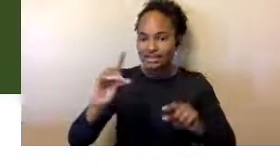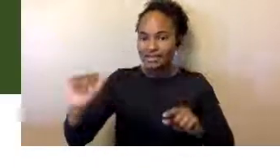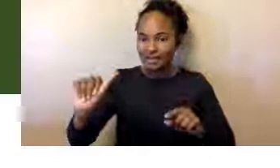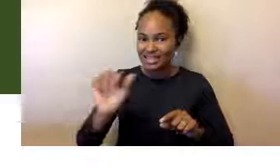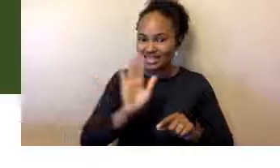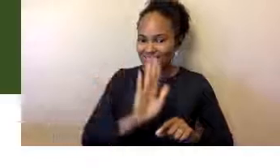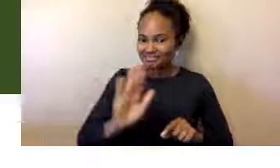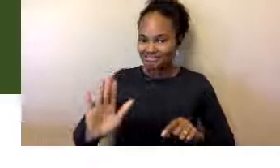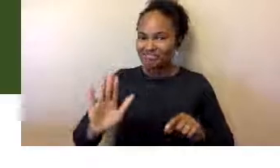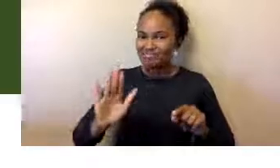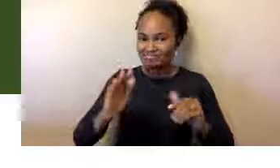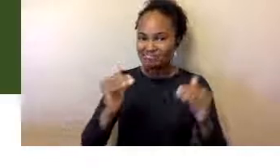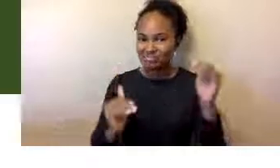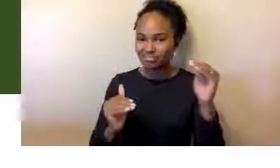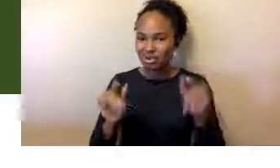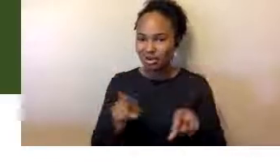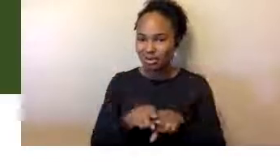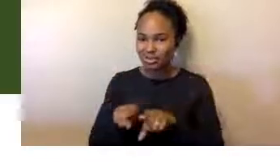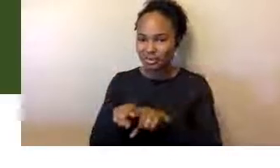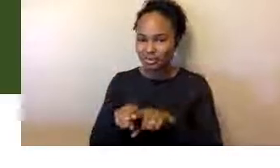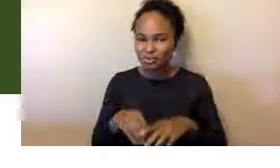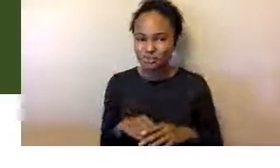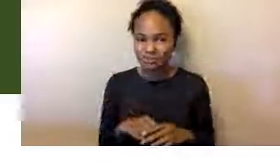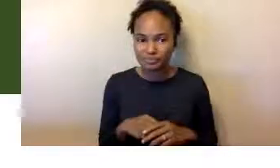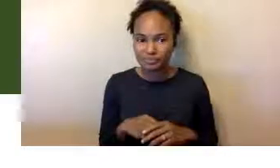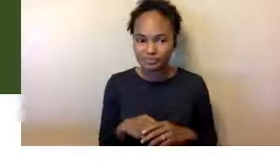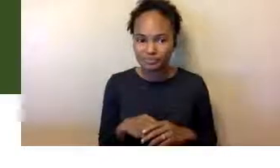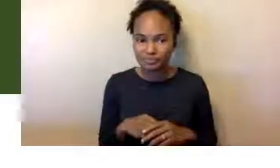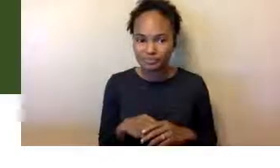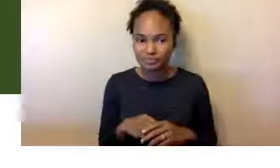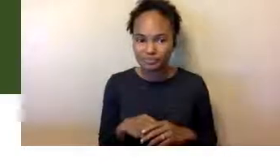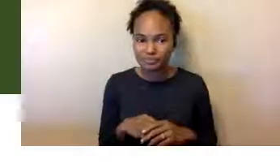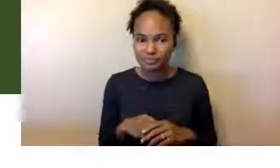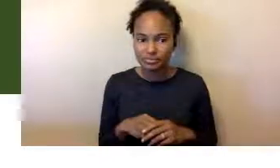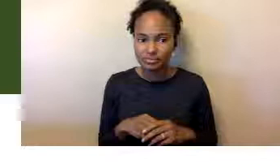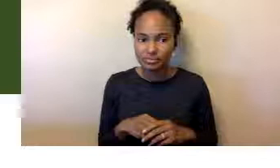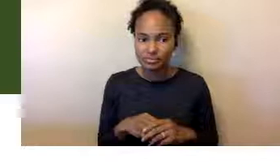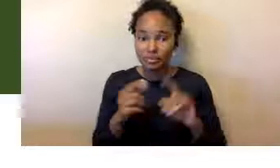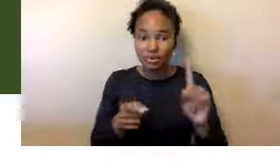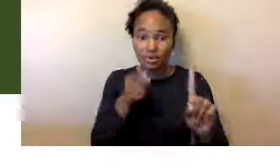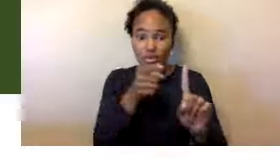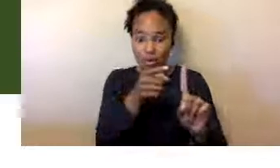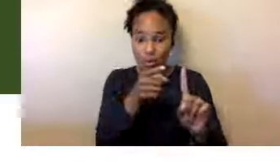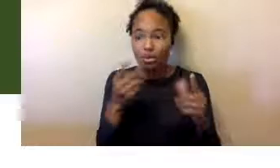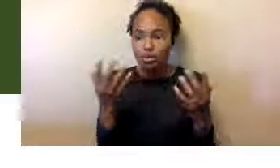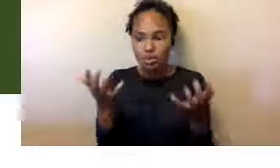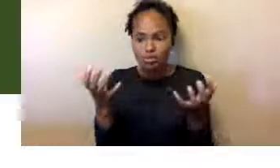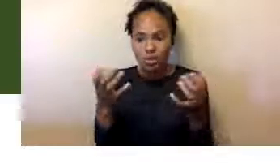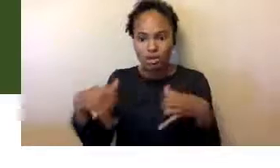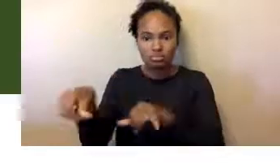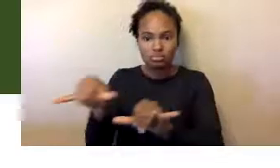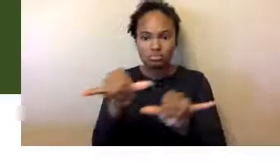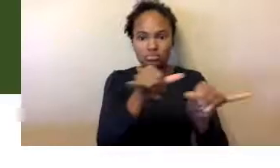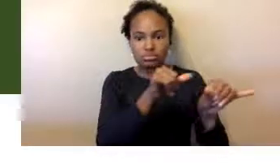in affording equal opportunity to obtain the same result or gain the same benefit. So if the